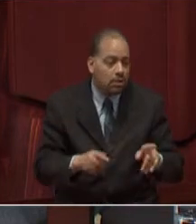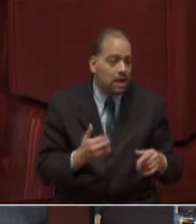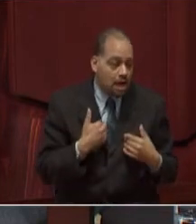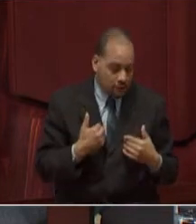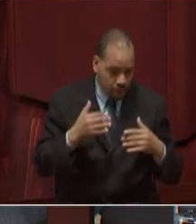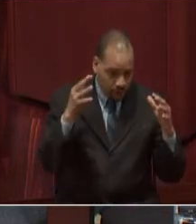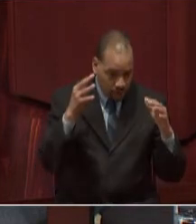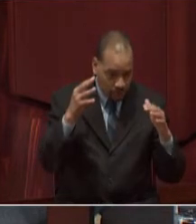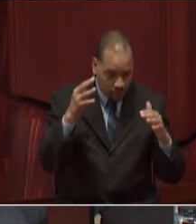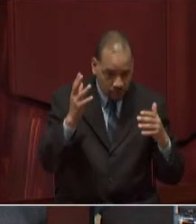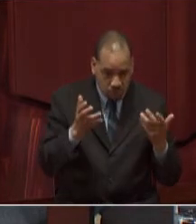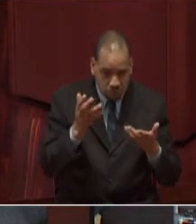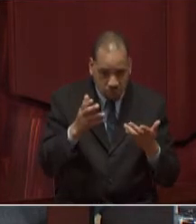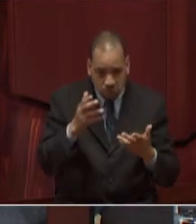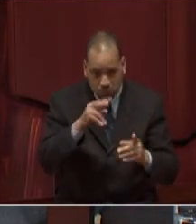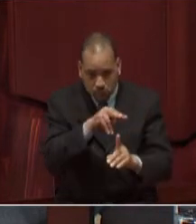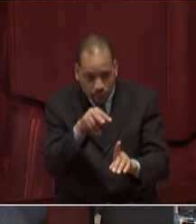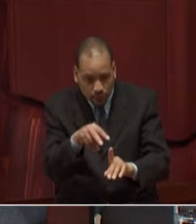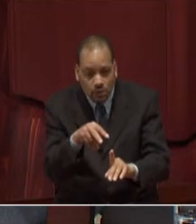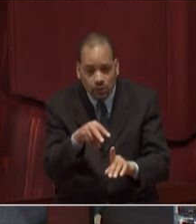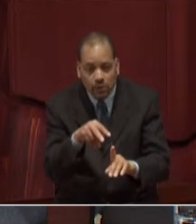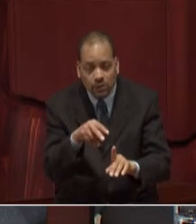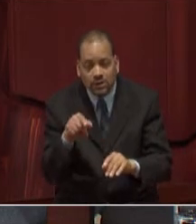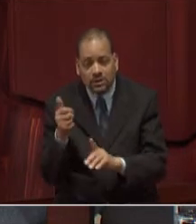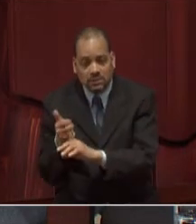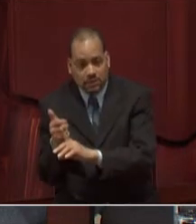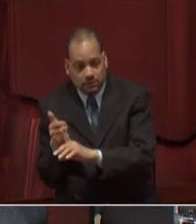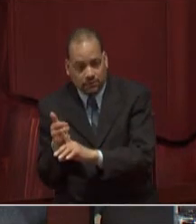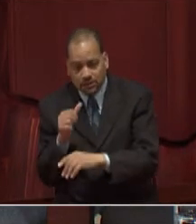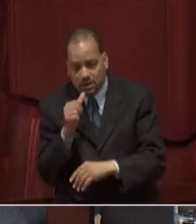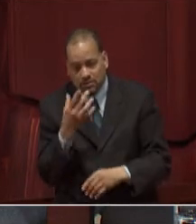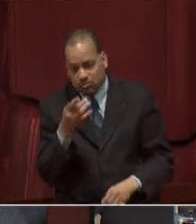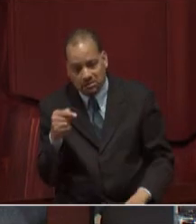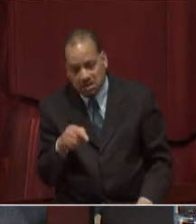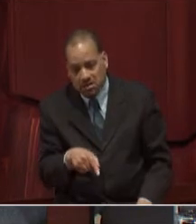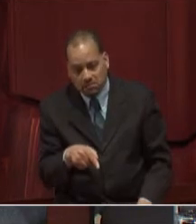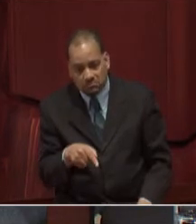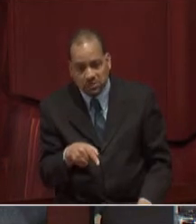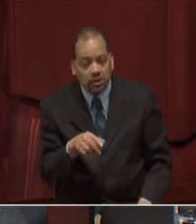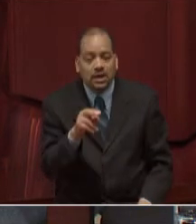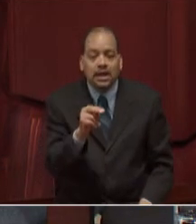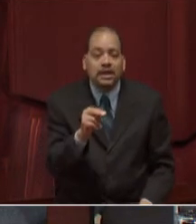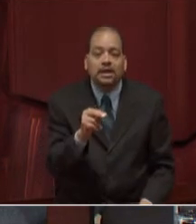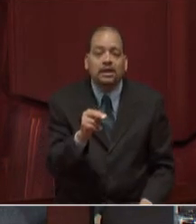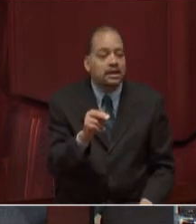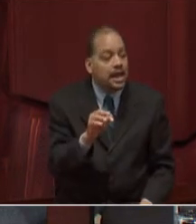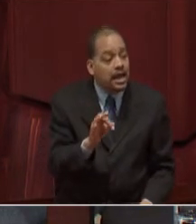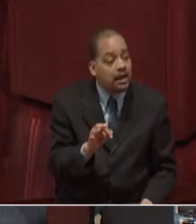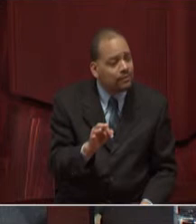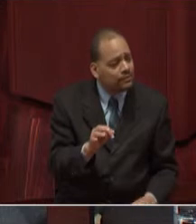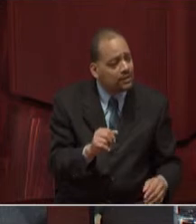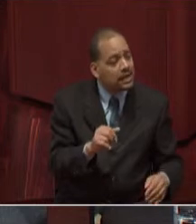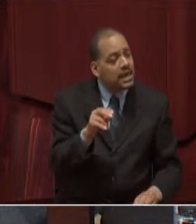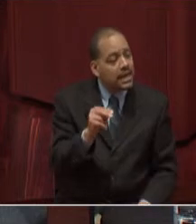was just not, he wasn't interested. So the NSC was reverted to a very ad